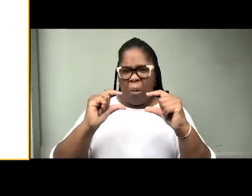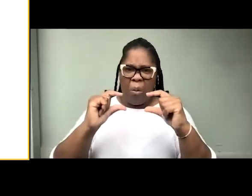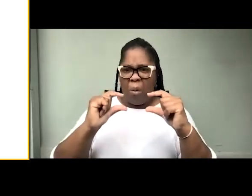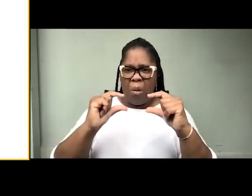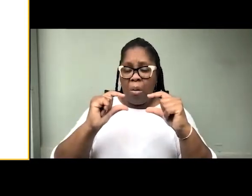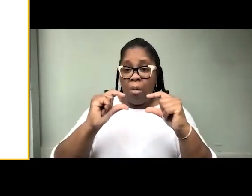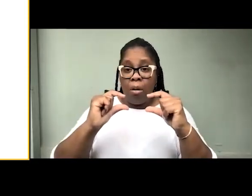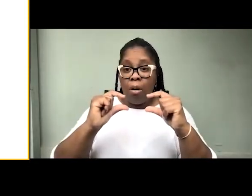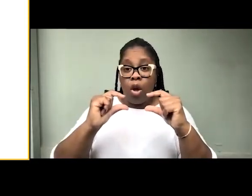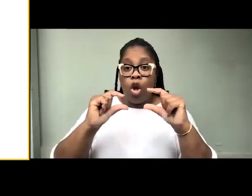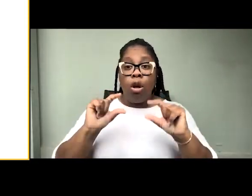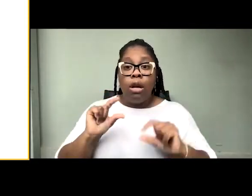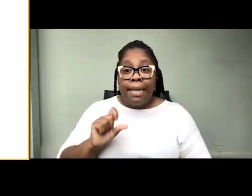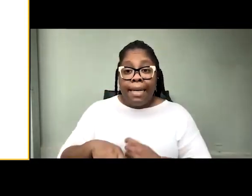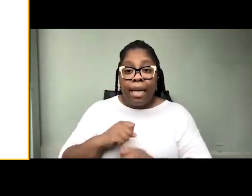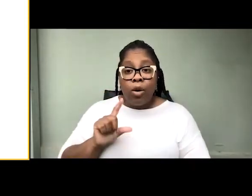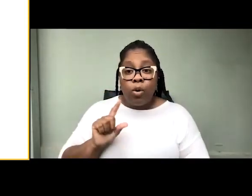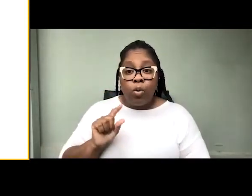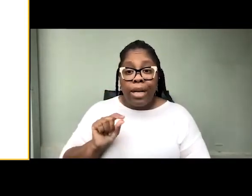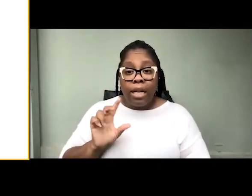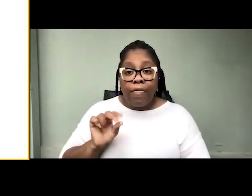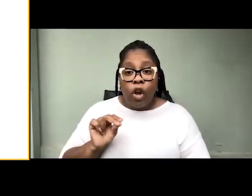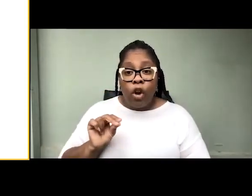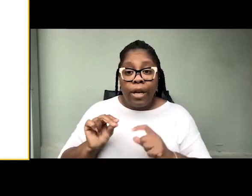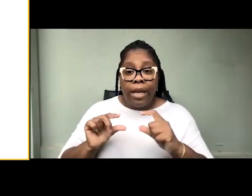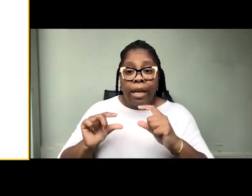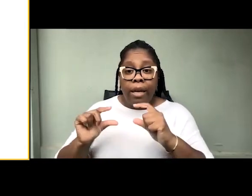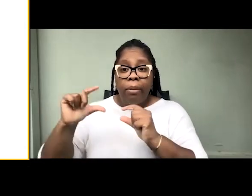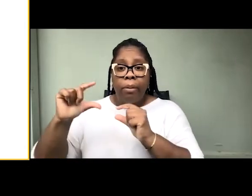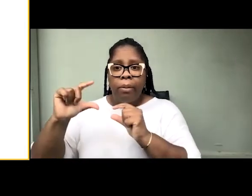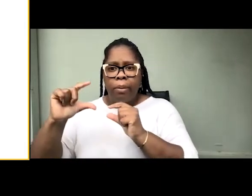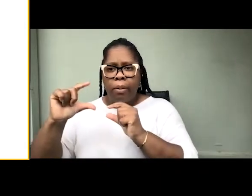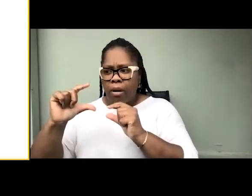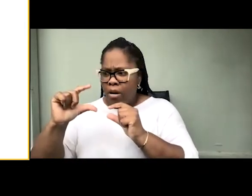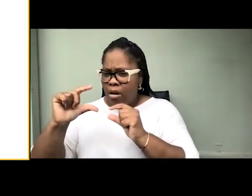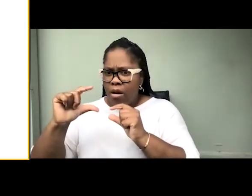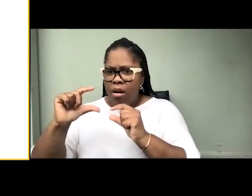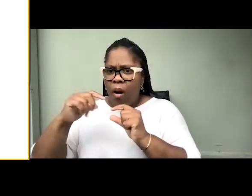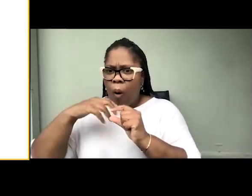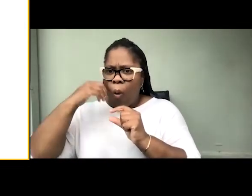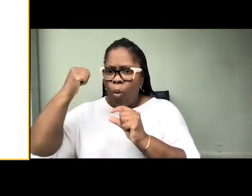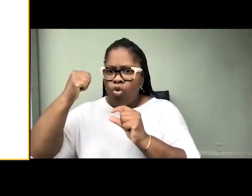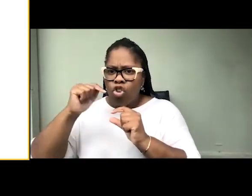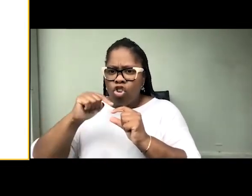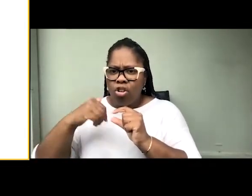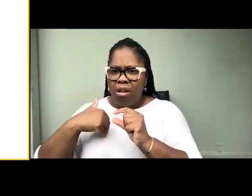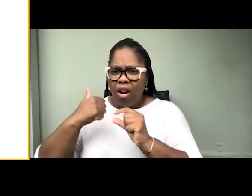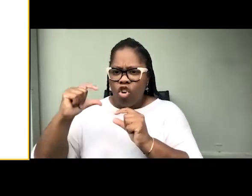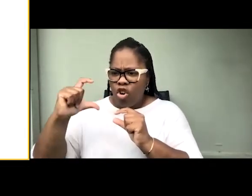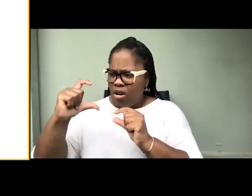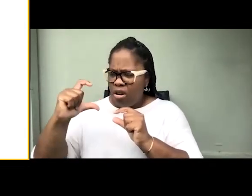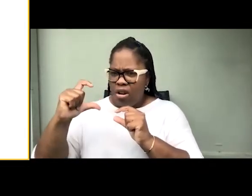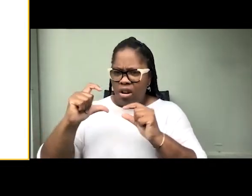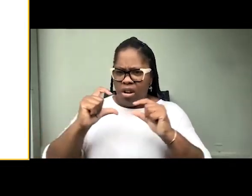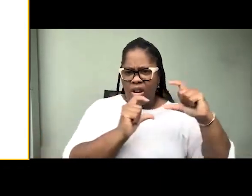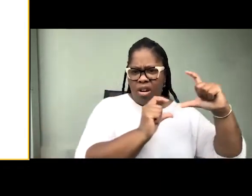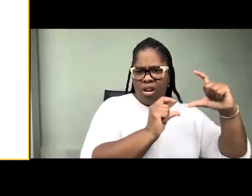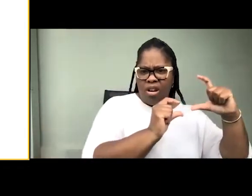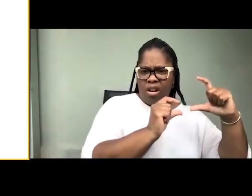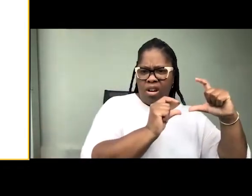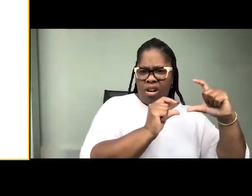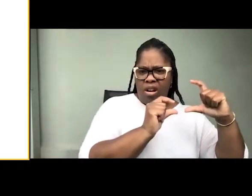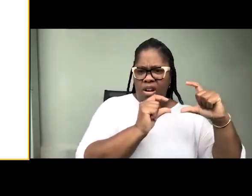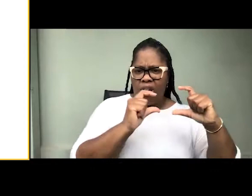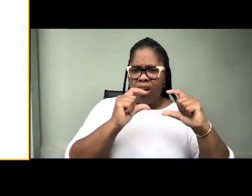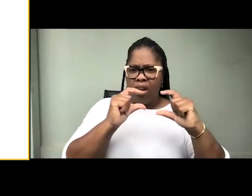be about 27% of California's population as 60 plus, whereas only about 22% will be 18 and